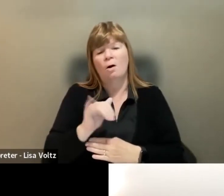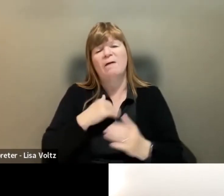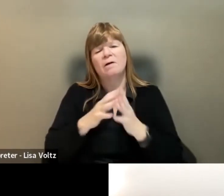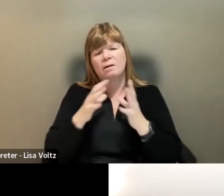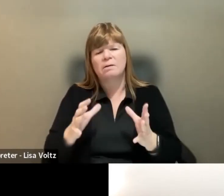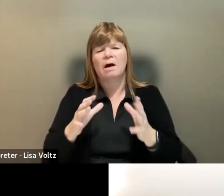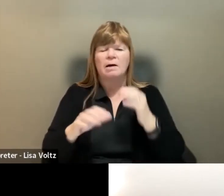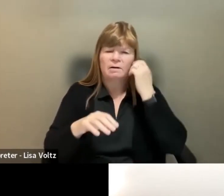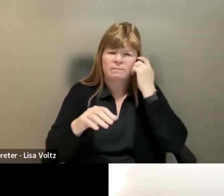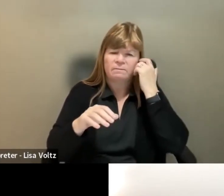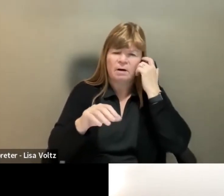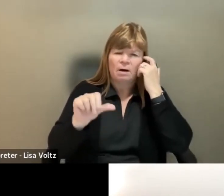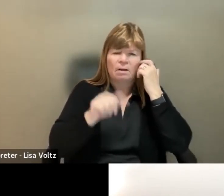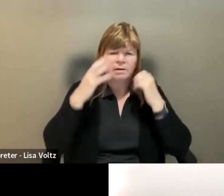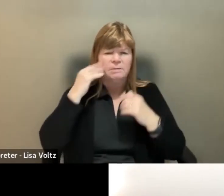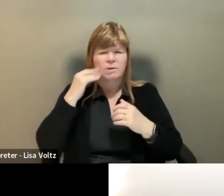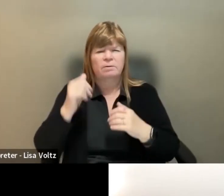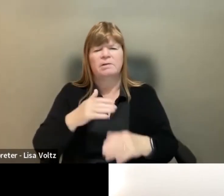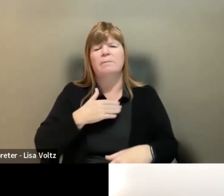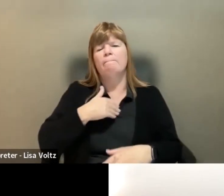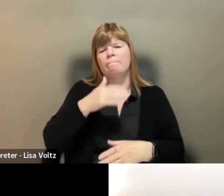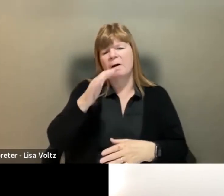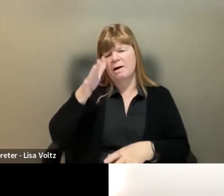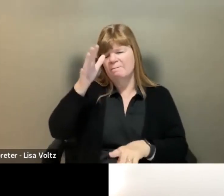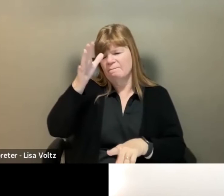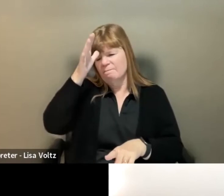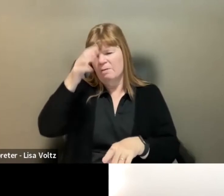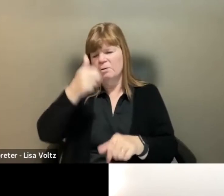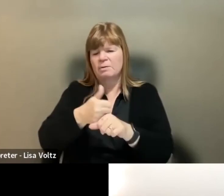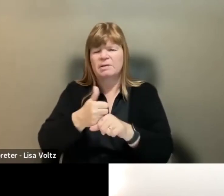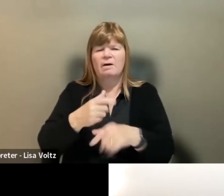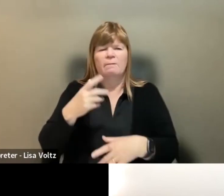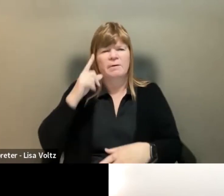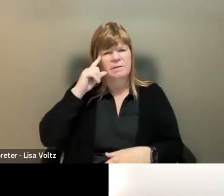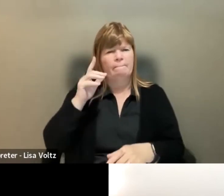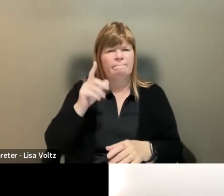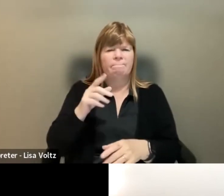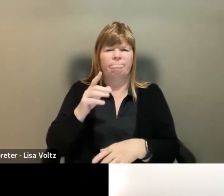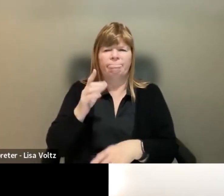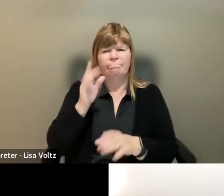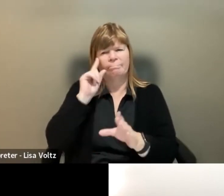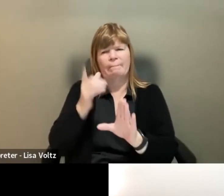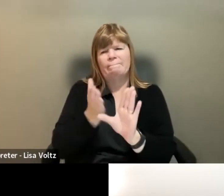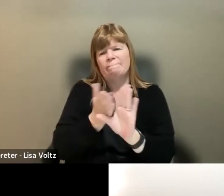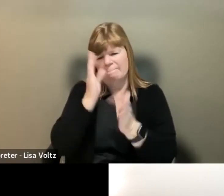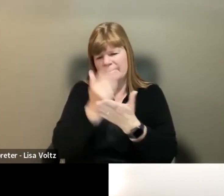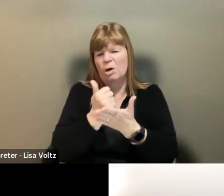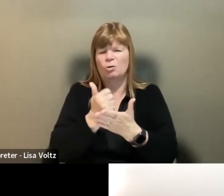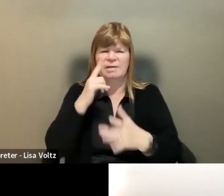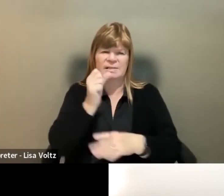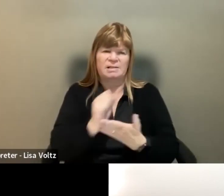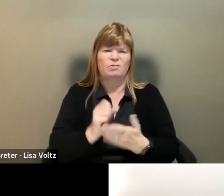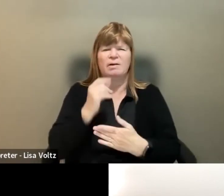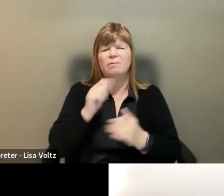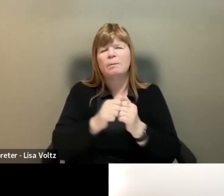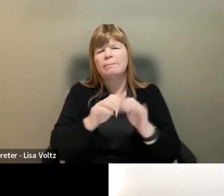lived experience. My father was paranoid schizophrenic, and I have several autistic grandchildren. So improving mental health services for